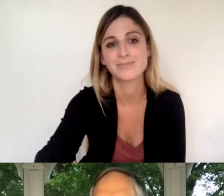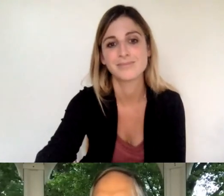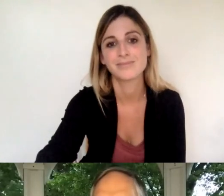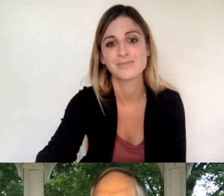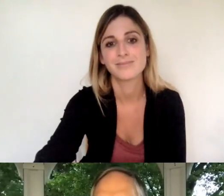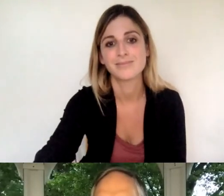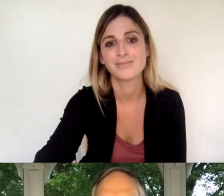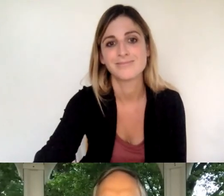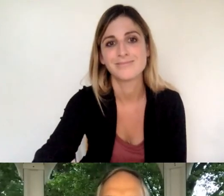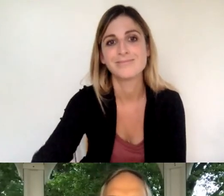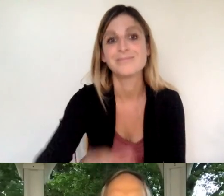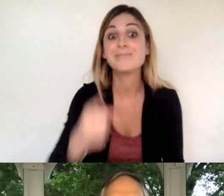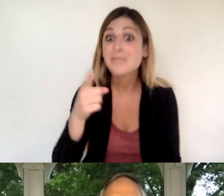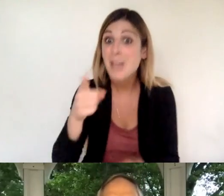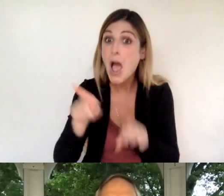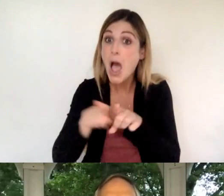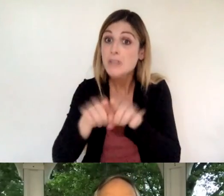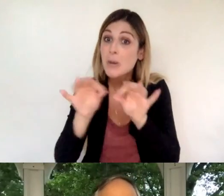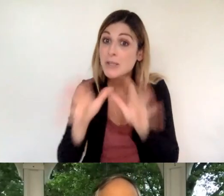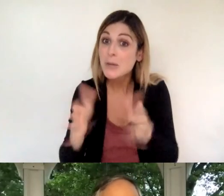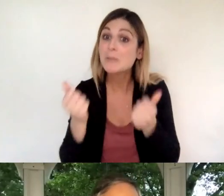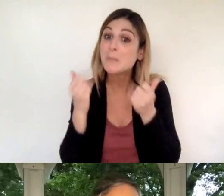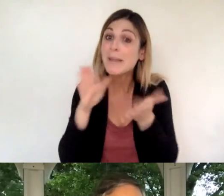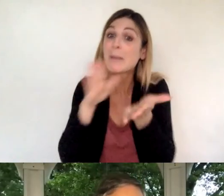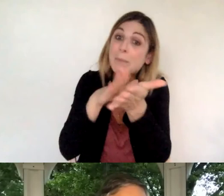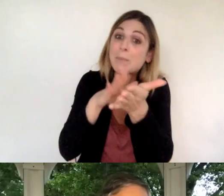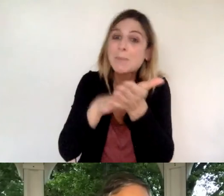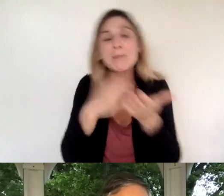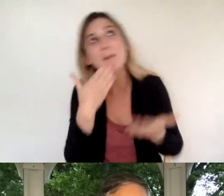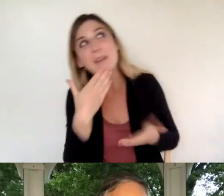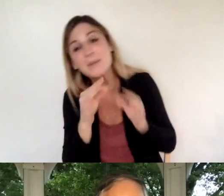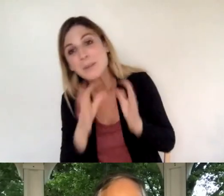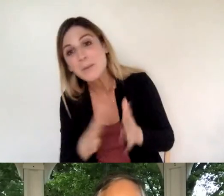our interpreter is getting lots of kudos. So thank you very much.